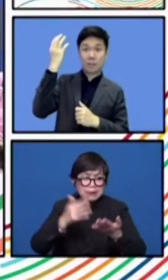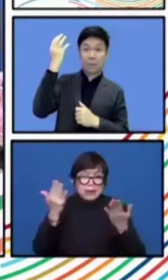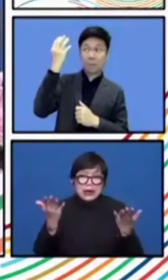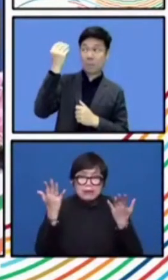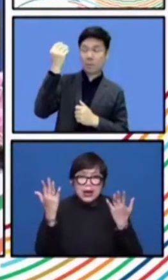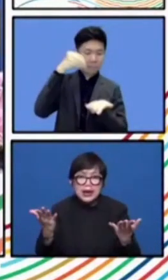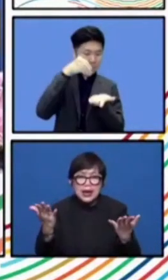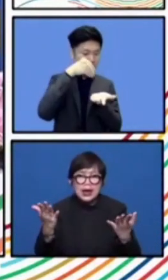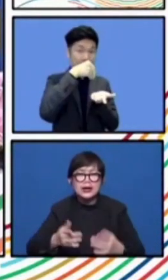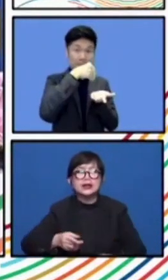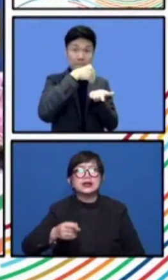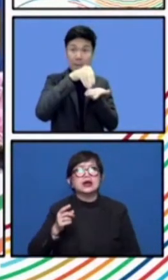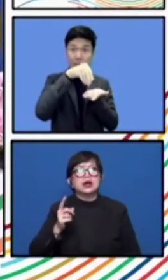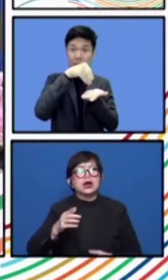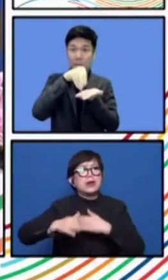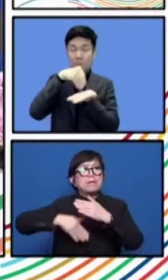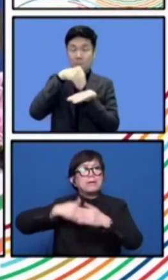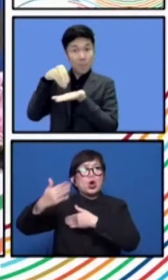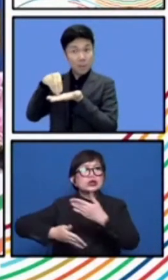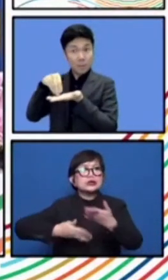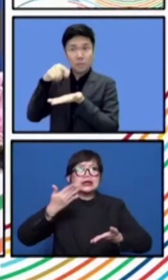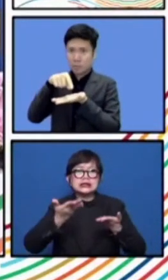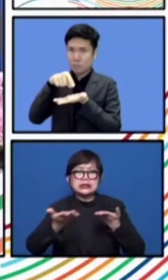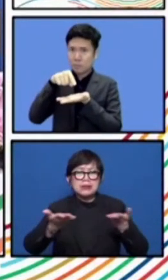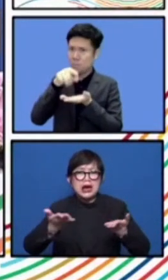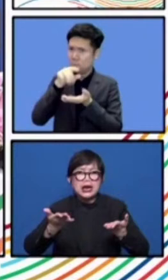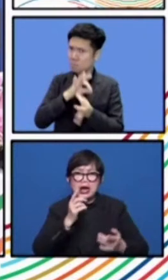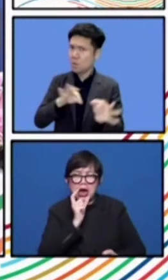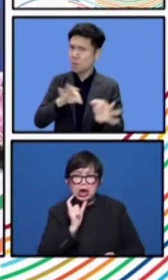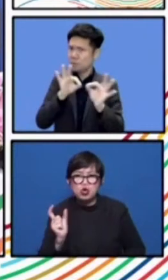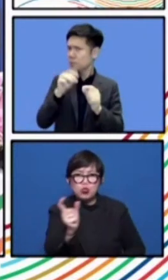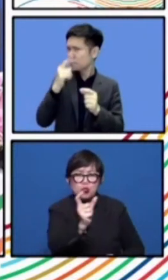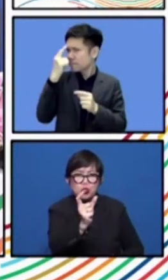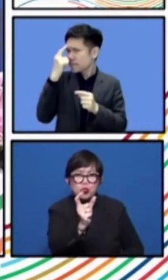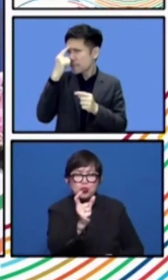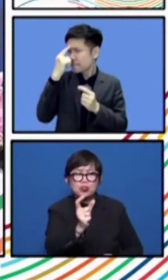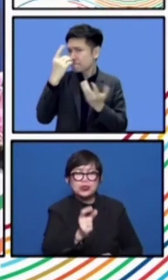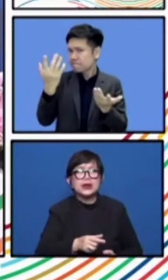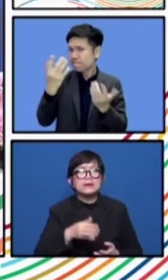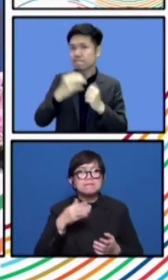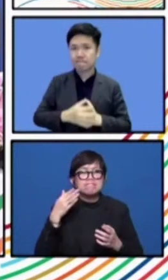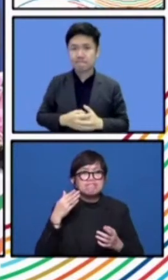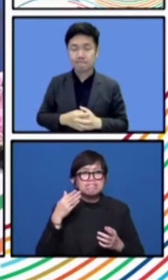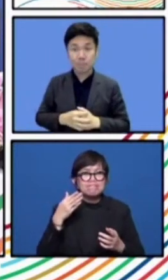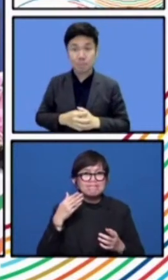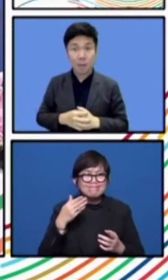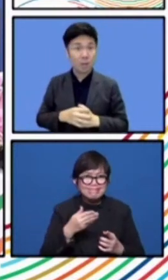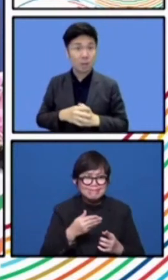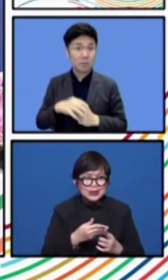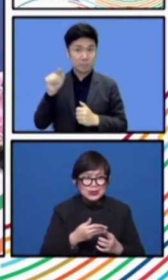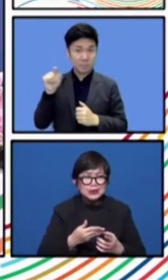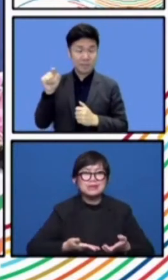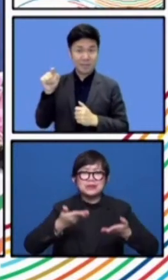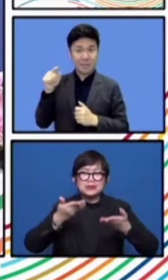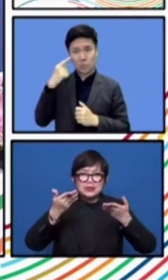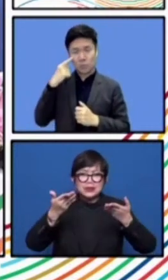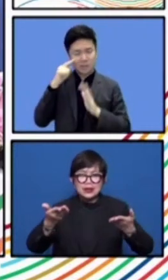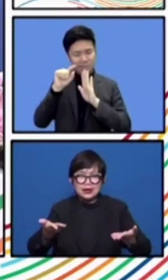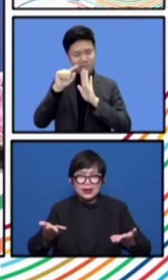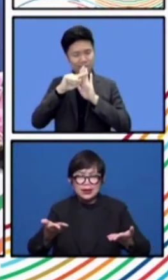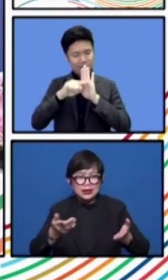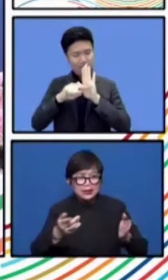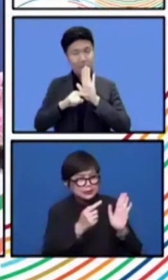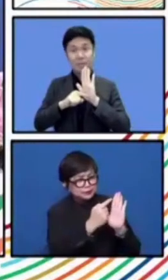engaged is put in the tor or